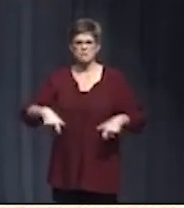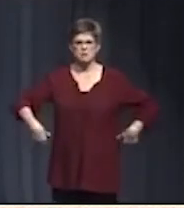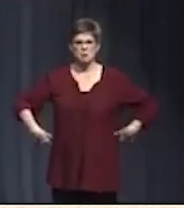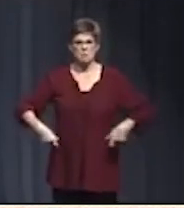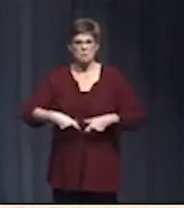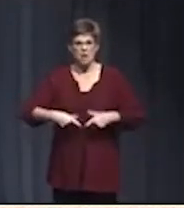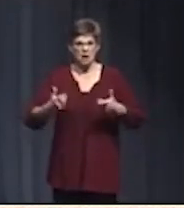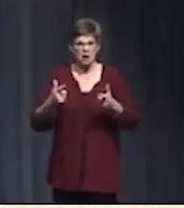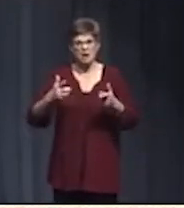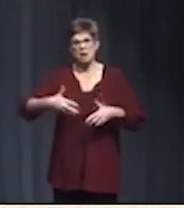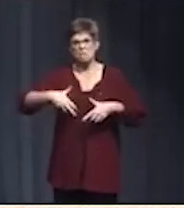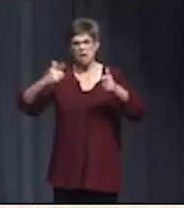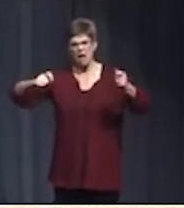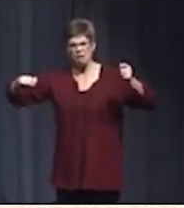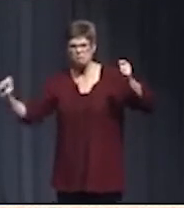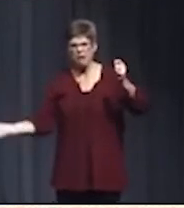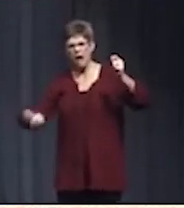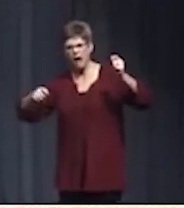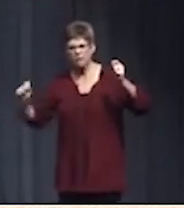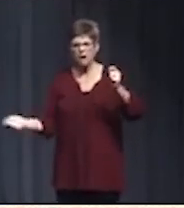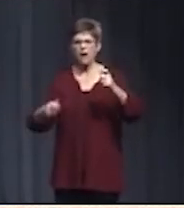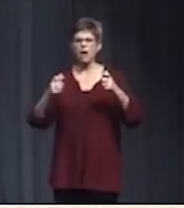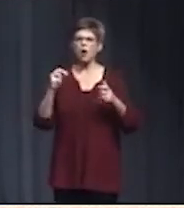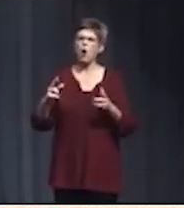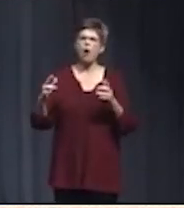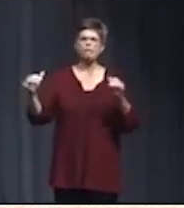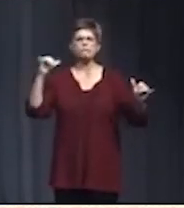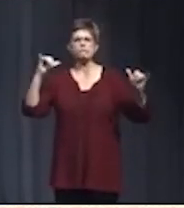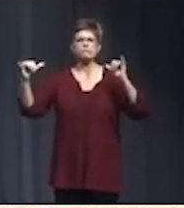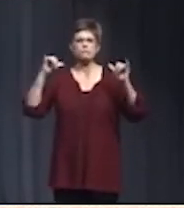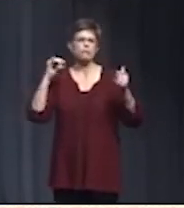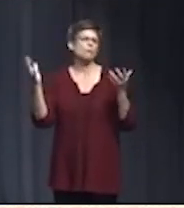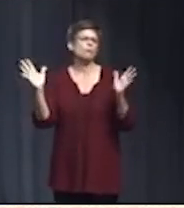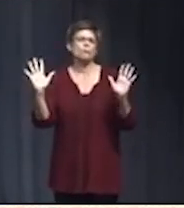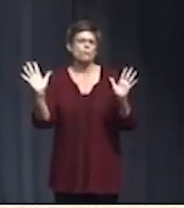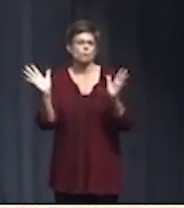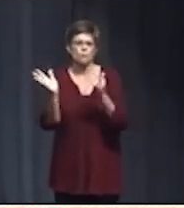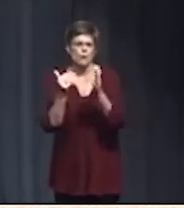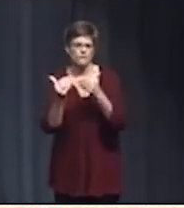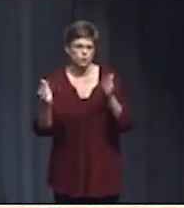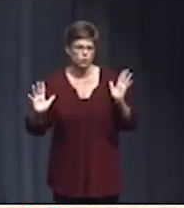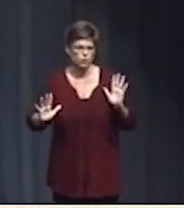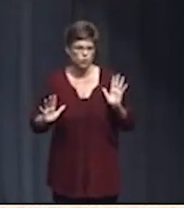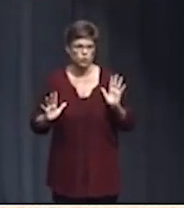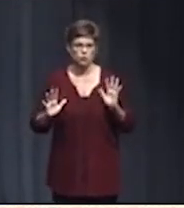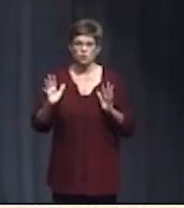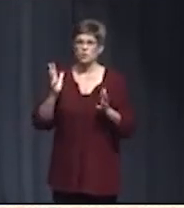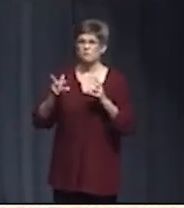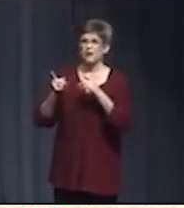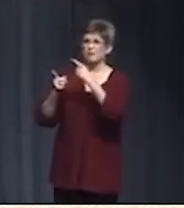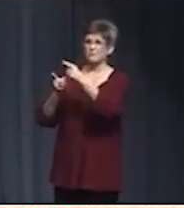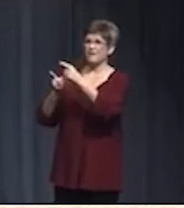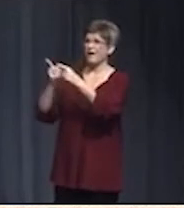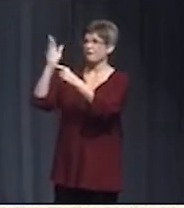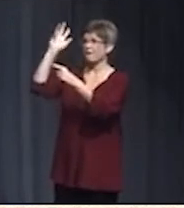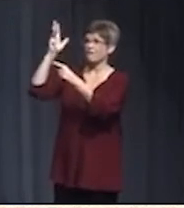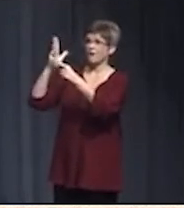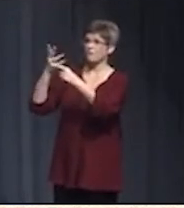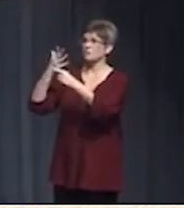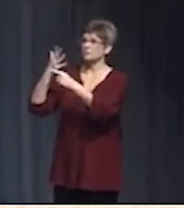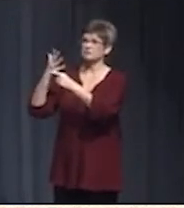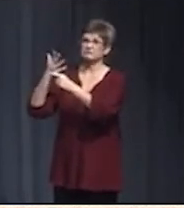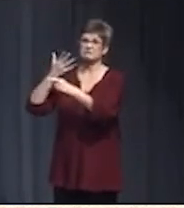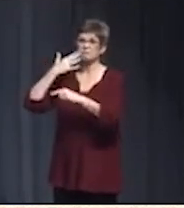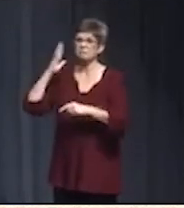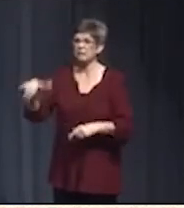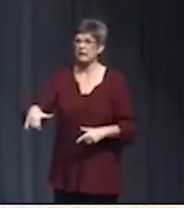whatever the situation may be, who knows, or he's a heavy drinker, who knows, whatever the situation may be, that makes it made him a bad dad in your husband's